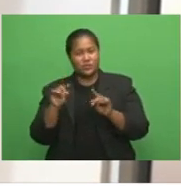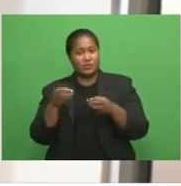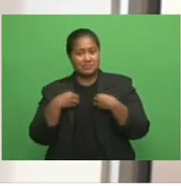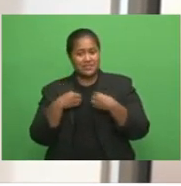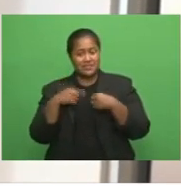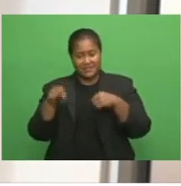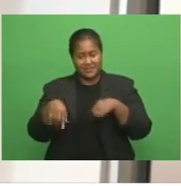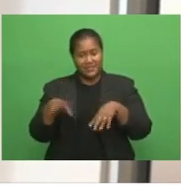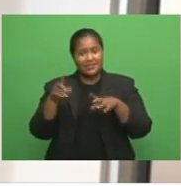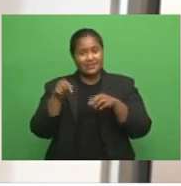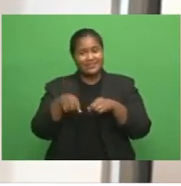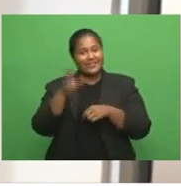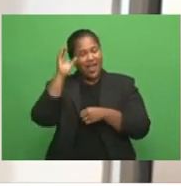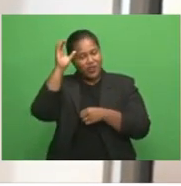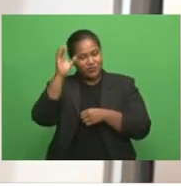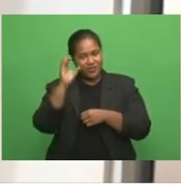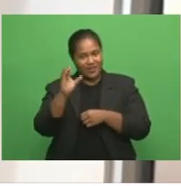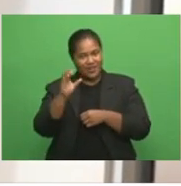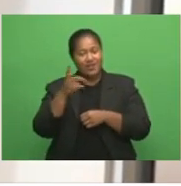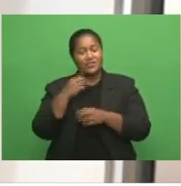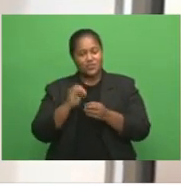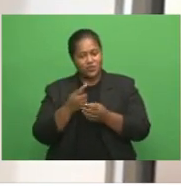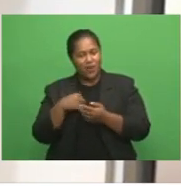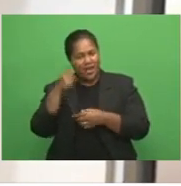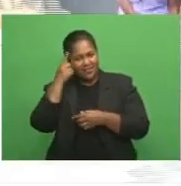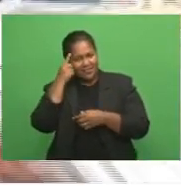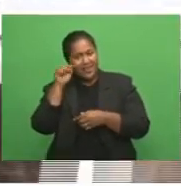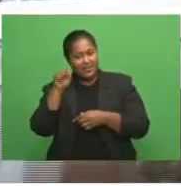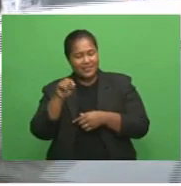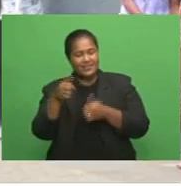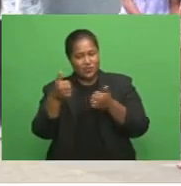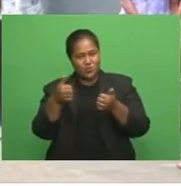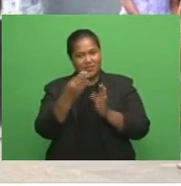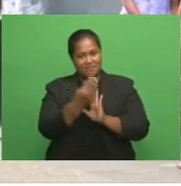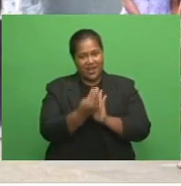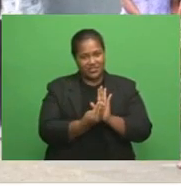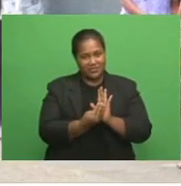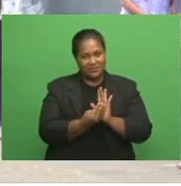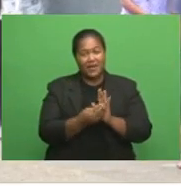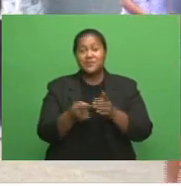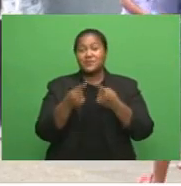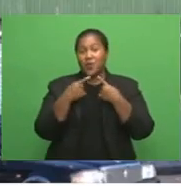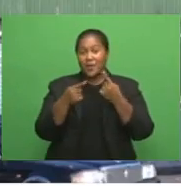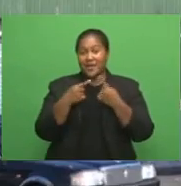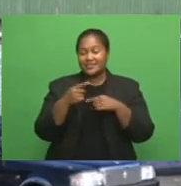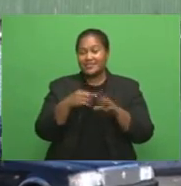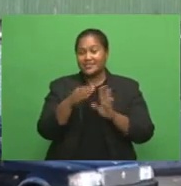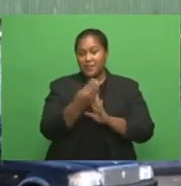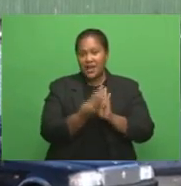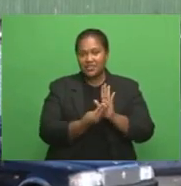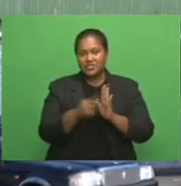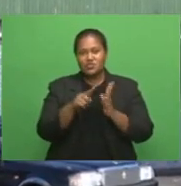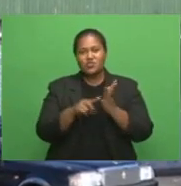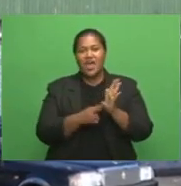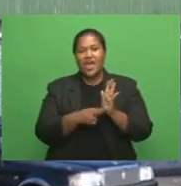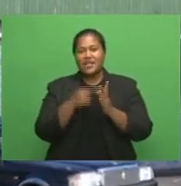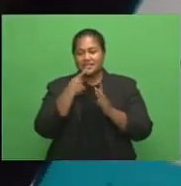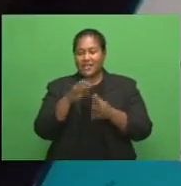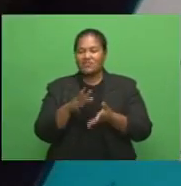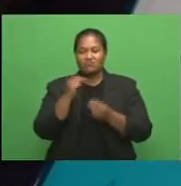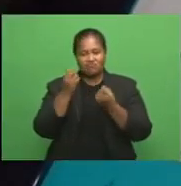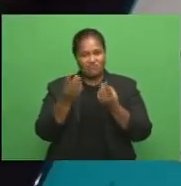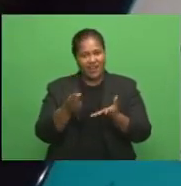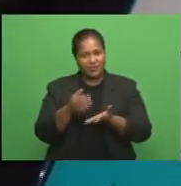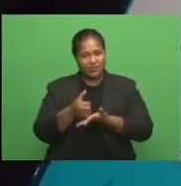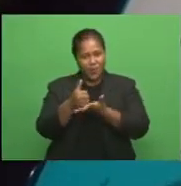country. So I think this is a good budget. Commenting the budget, the United Nations says it stands ready to support government in